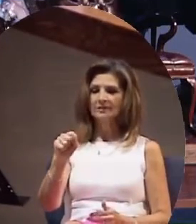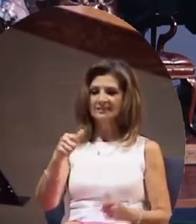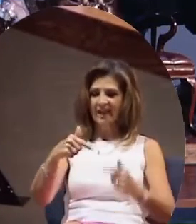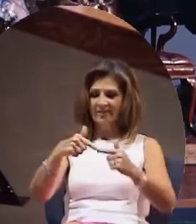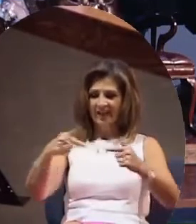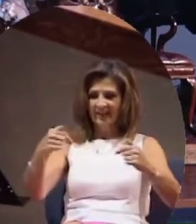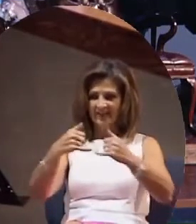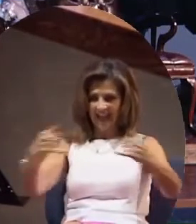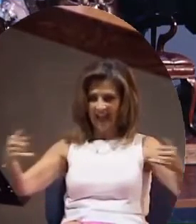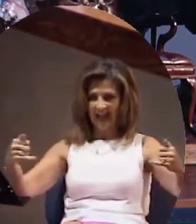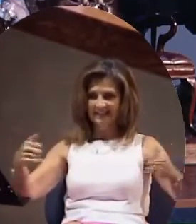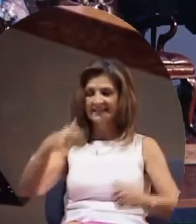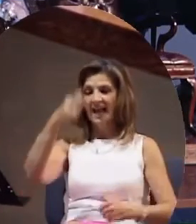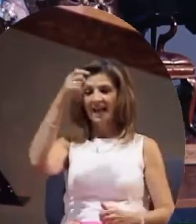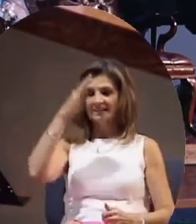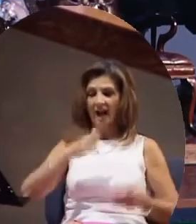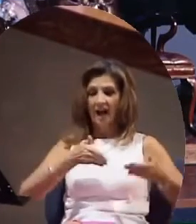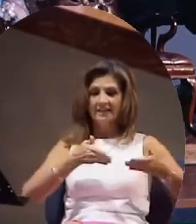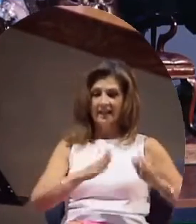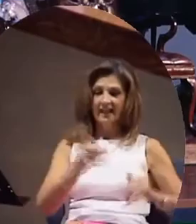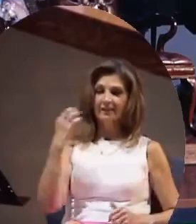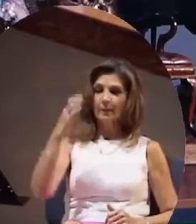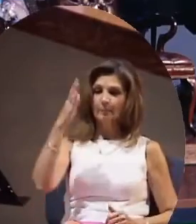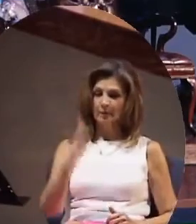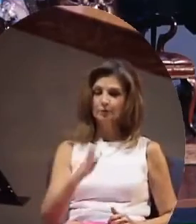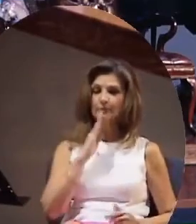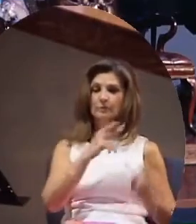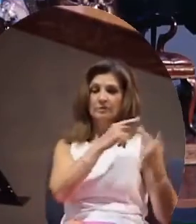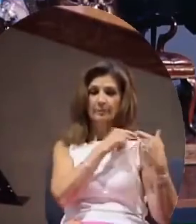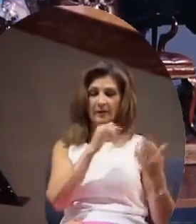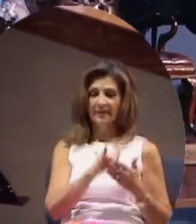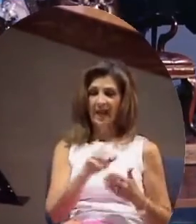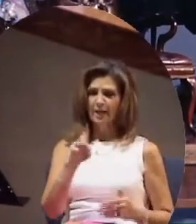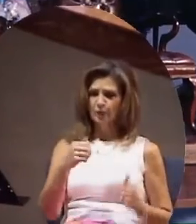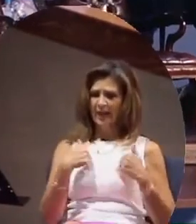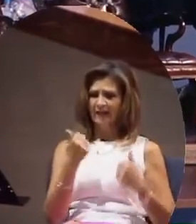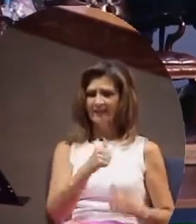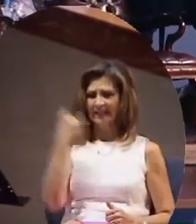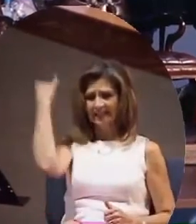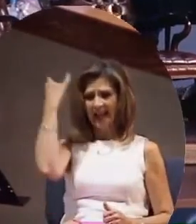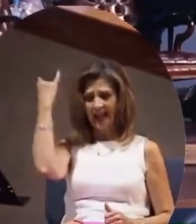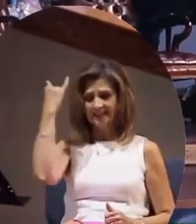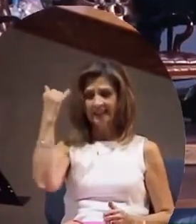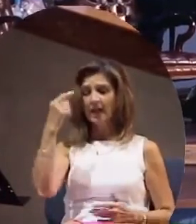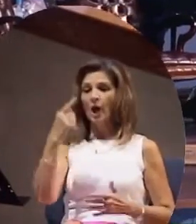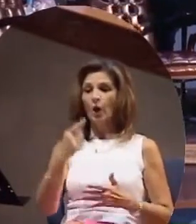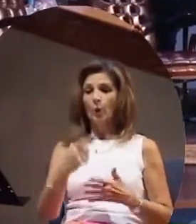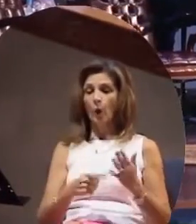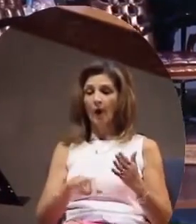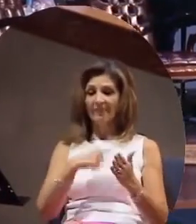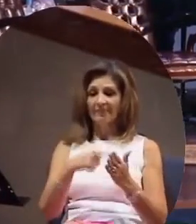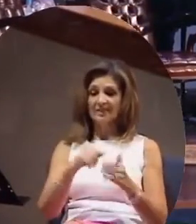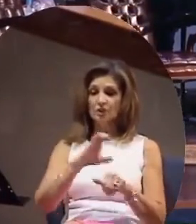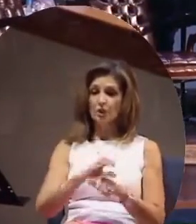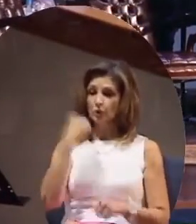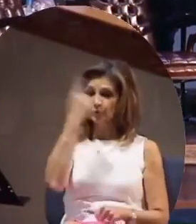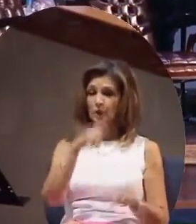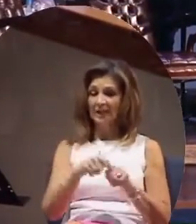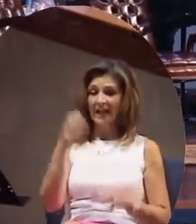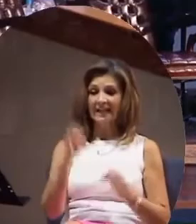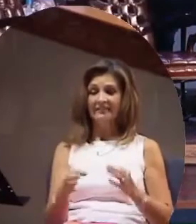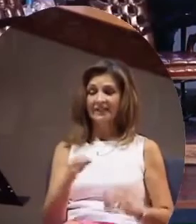Amen. God bless a preacher. Do you have any idea what this place would look like tonight if you did not have a man of God that marked the